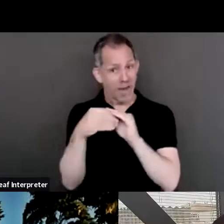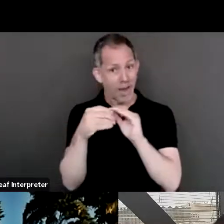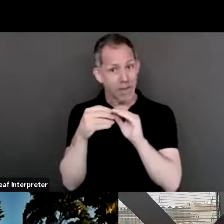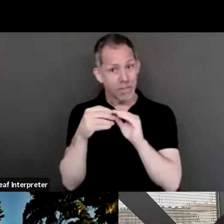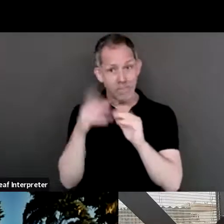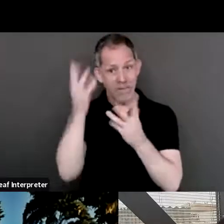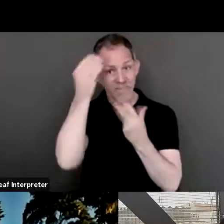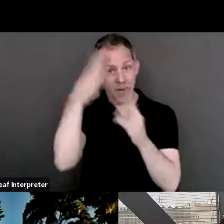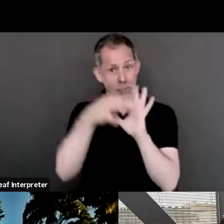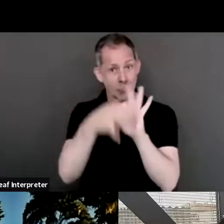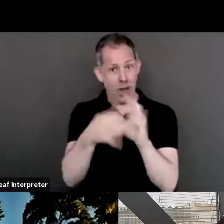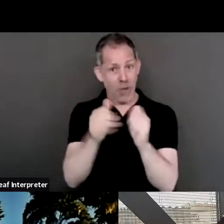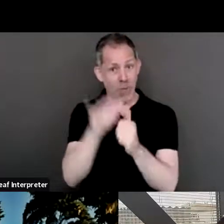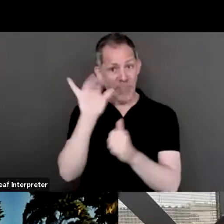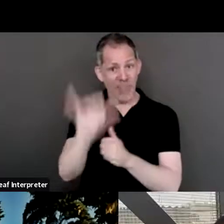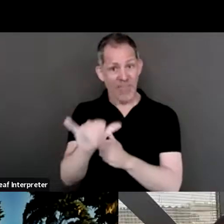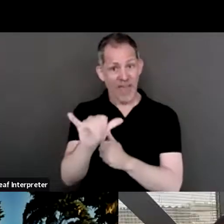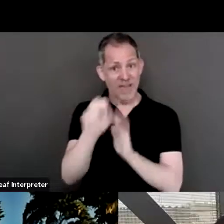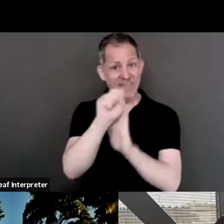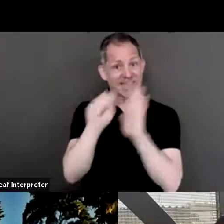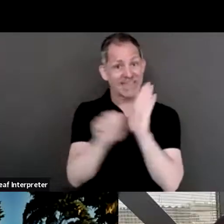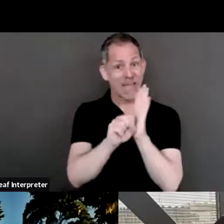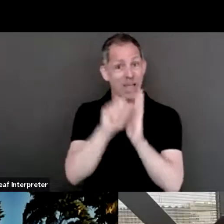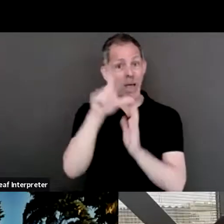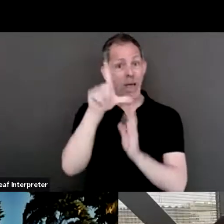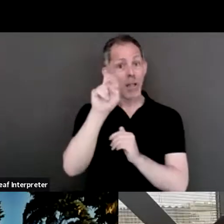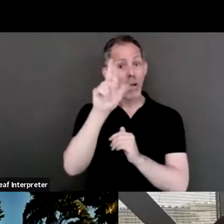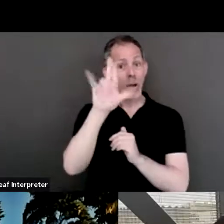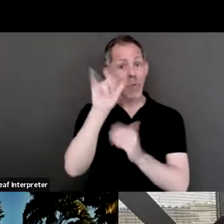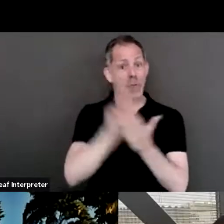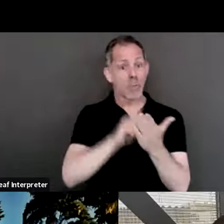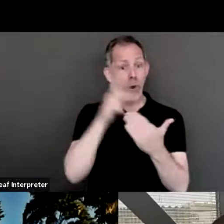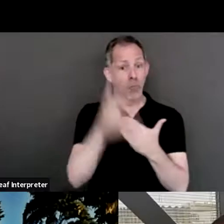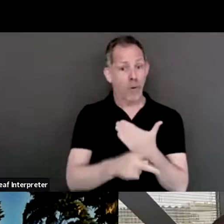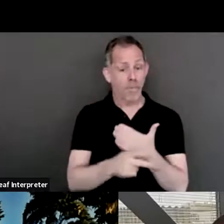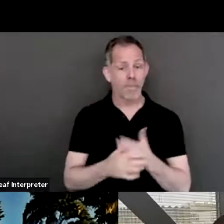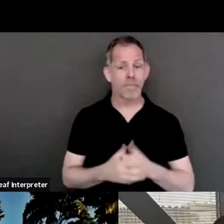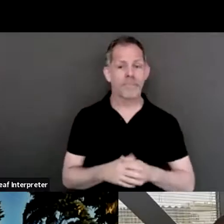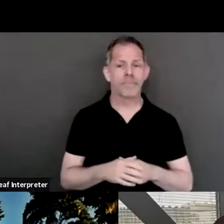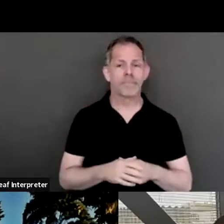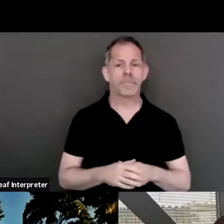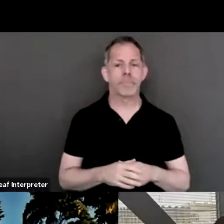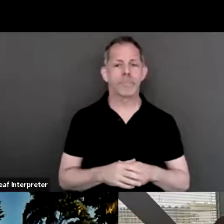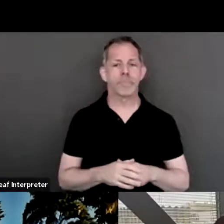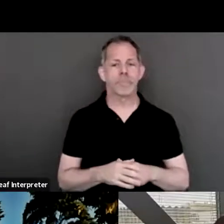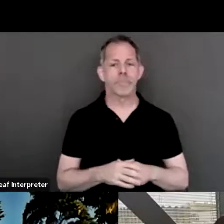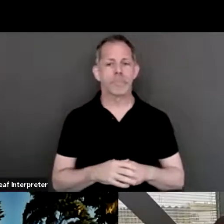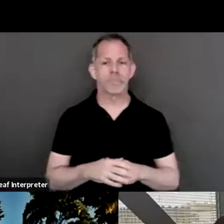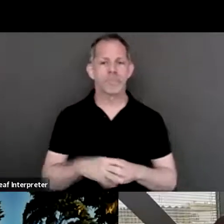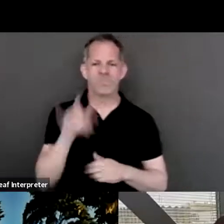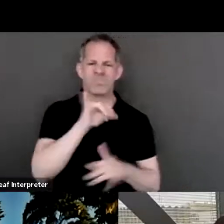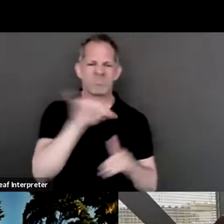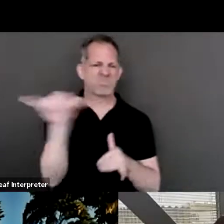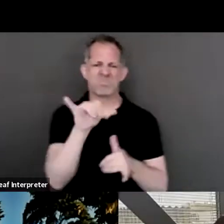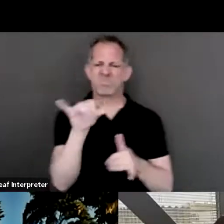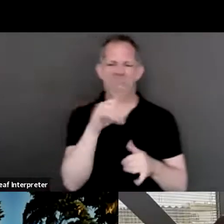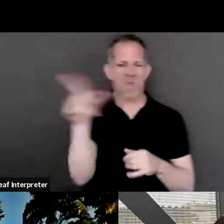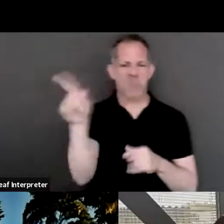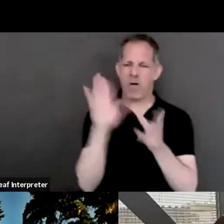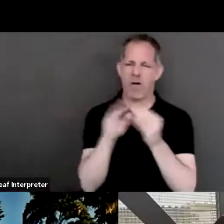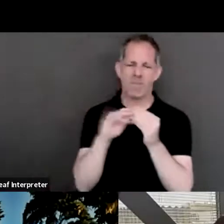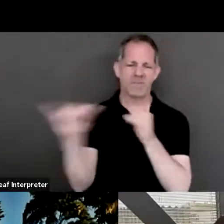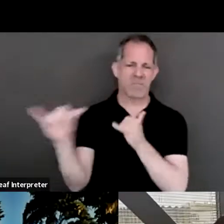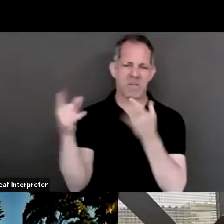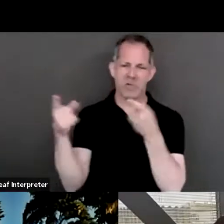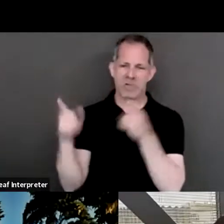program? Well, same conclusion, Executive Summers, that I don't think we can say it hasn't worked. We don't